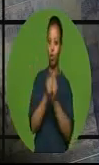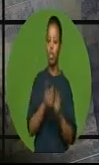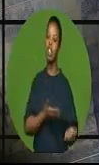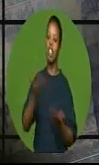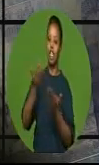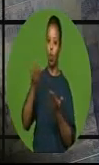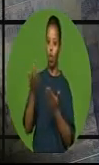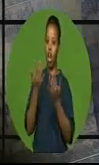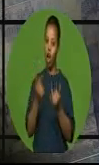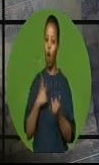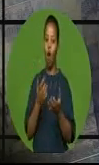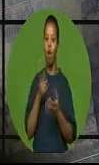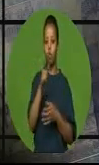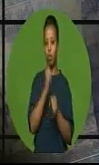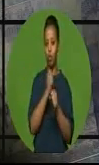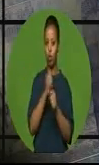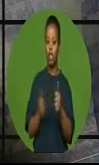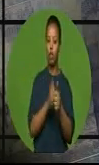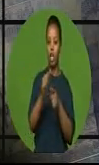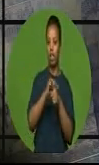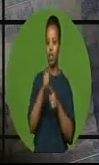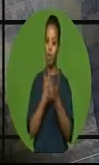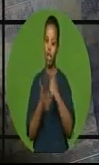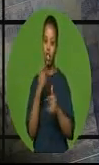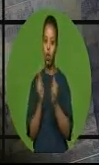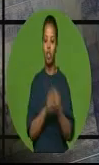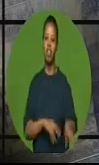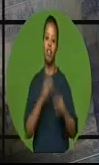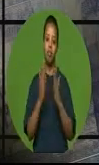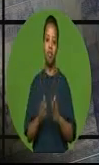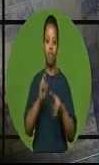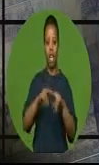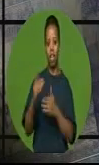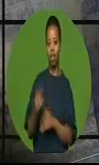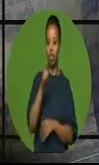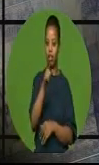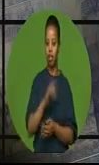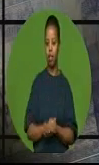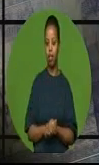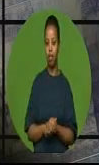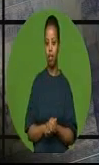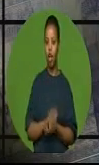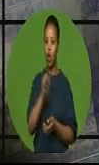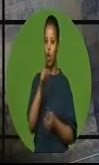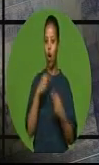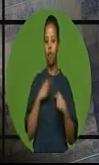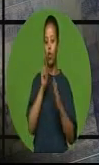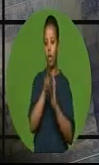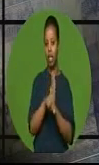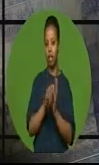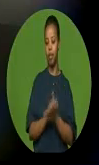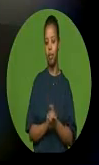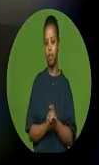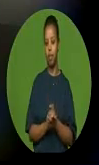Now I want you to do the following exercise by discussing with the student sitting next to you. You have 2